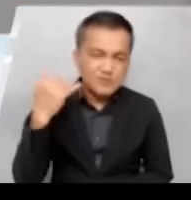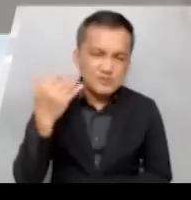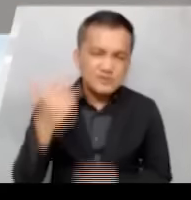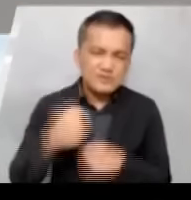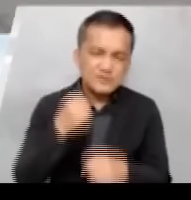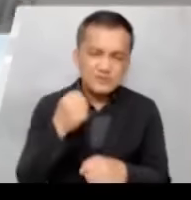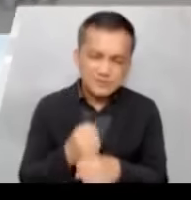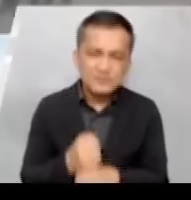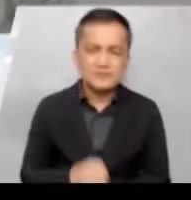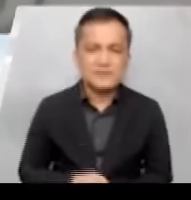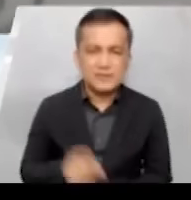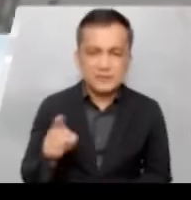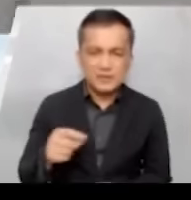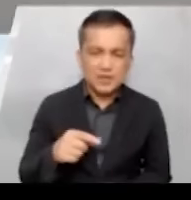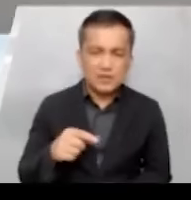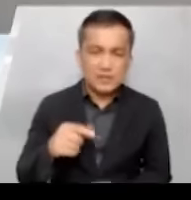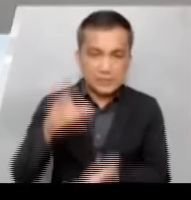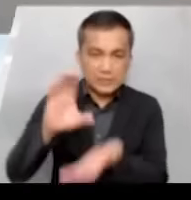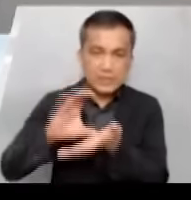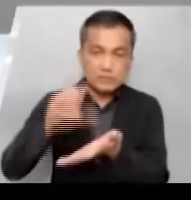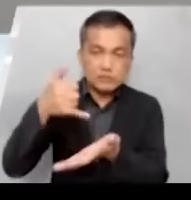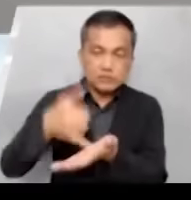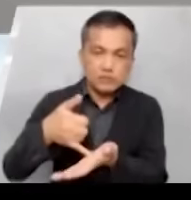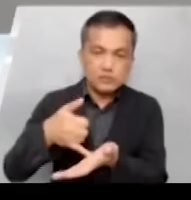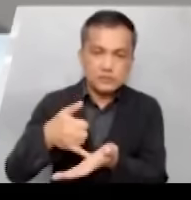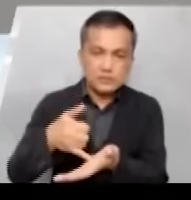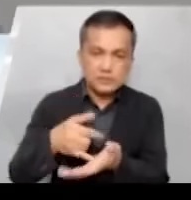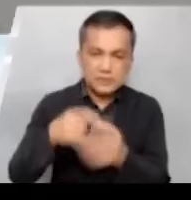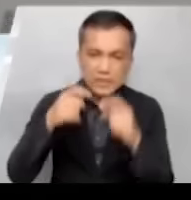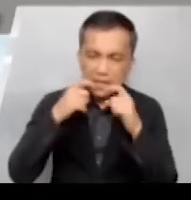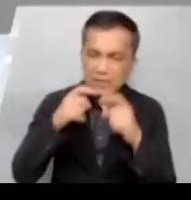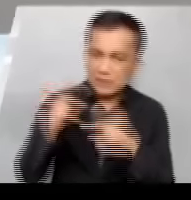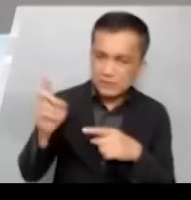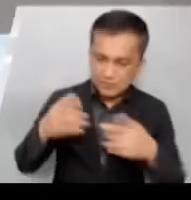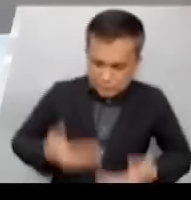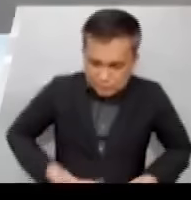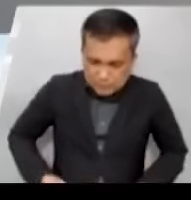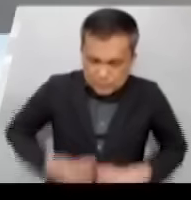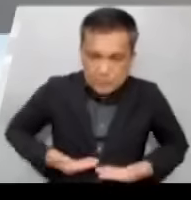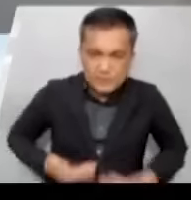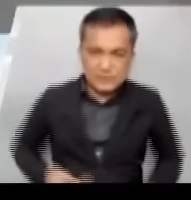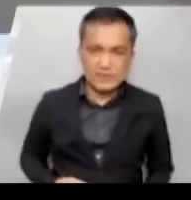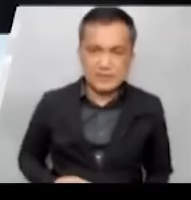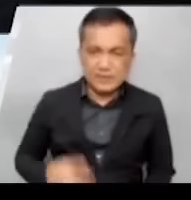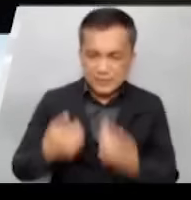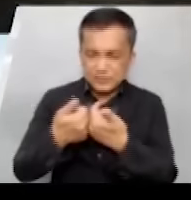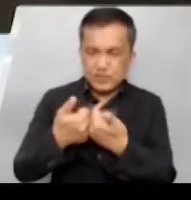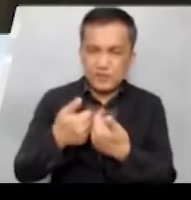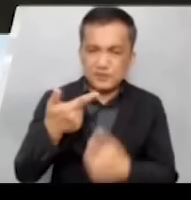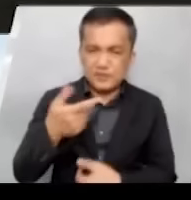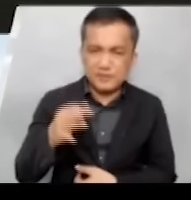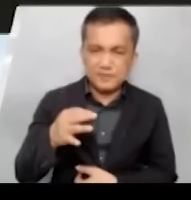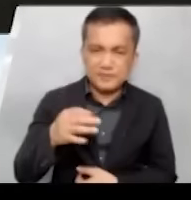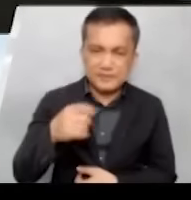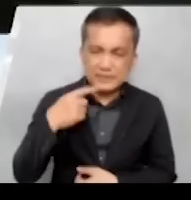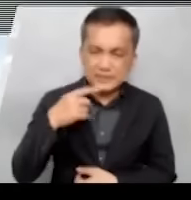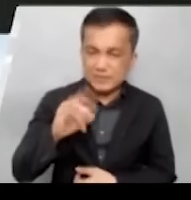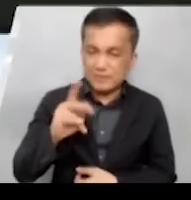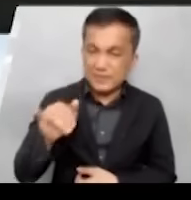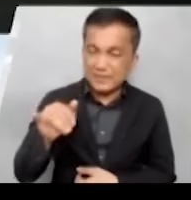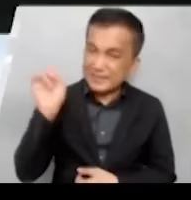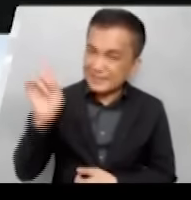medalist Carlos Yulo as Chucky in crop top. And girlfriend Chloe San Jose as Tiffany. Spotted din si GMA